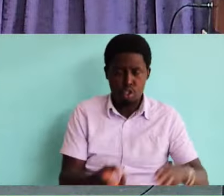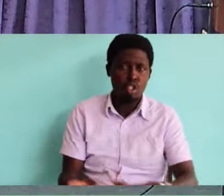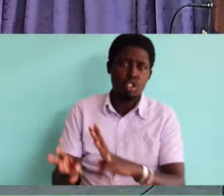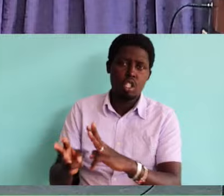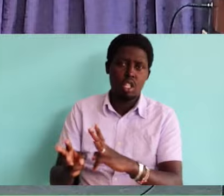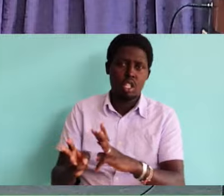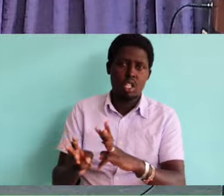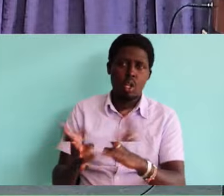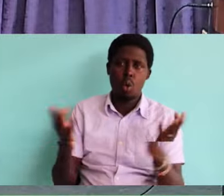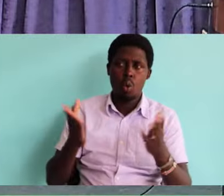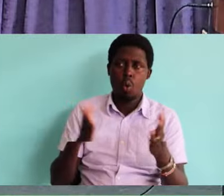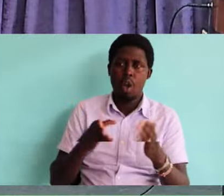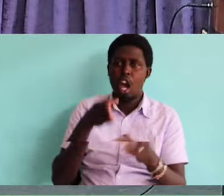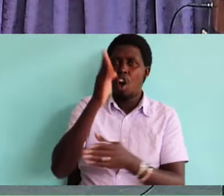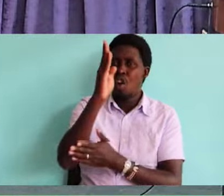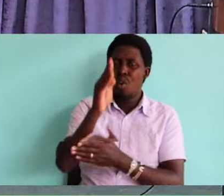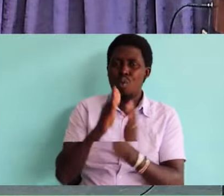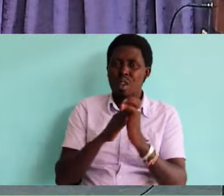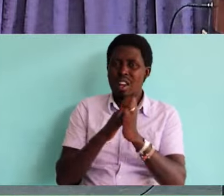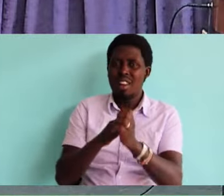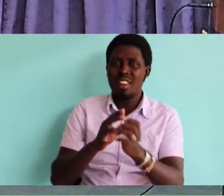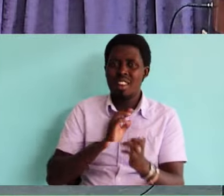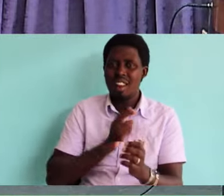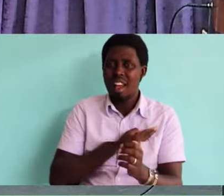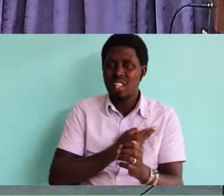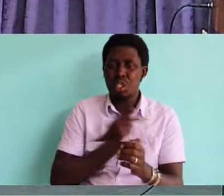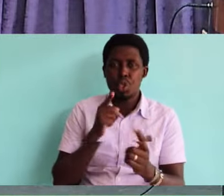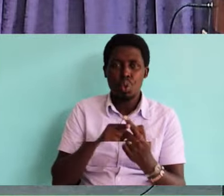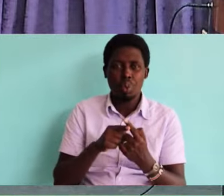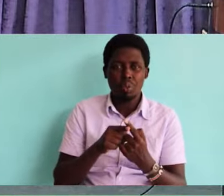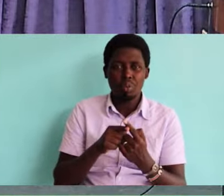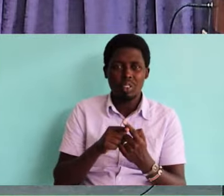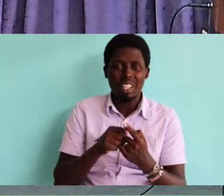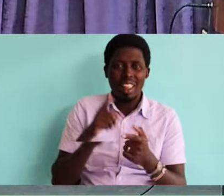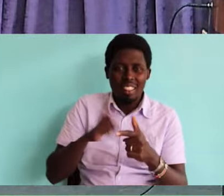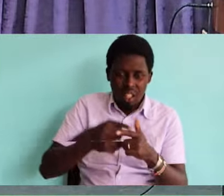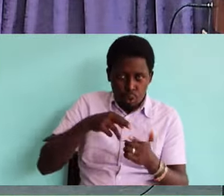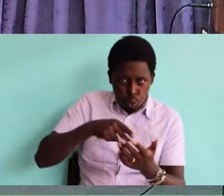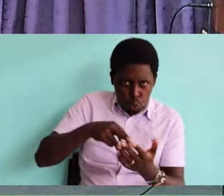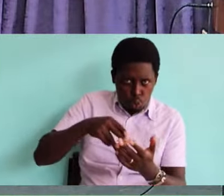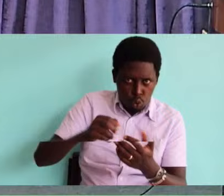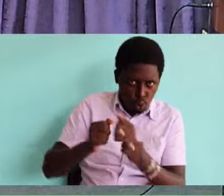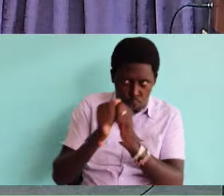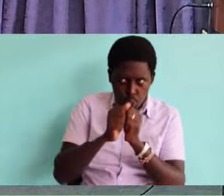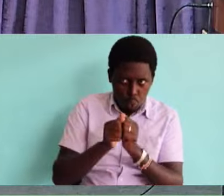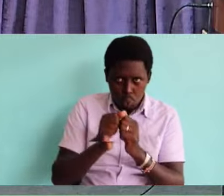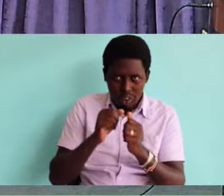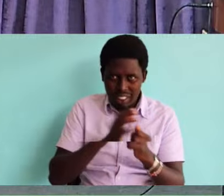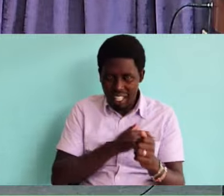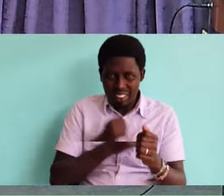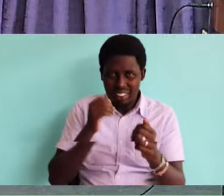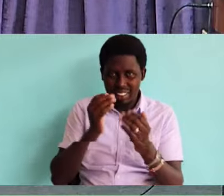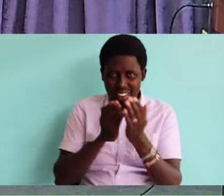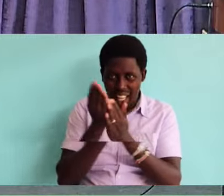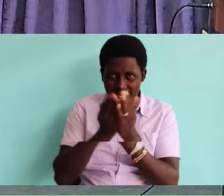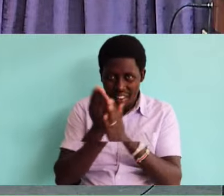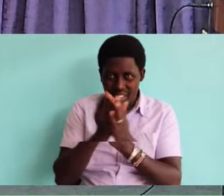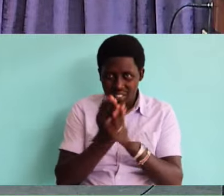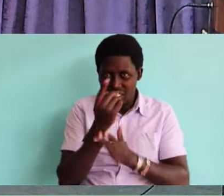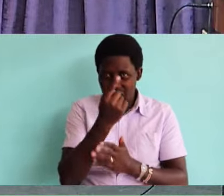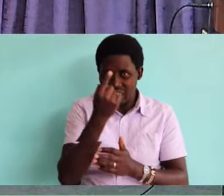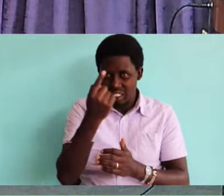us to serve and to walk with and support one another in our walk with the